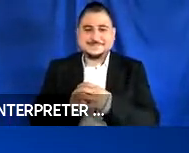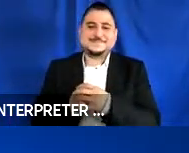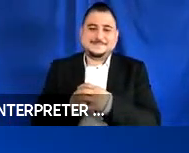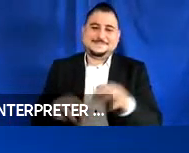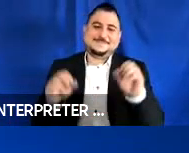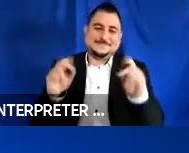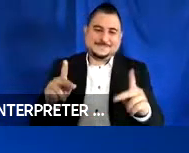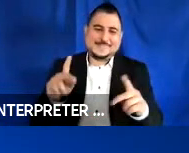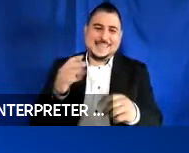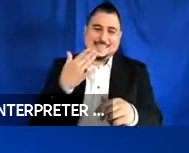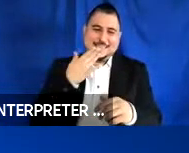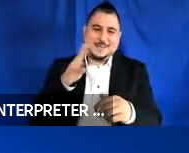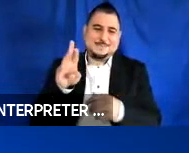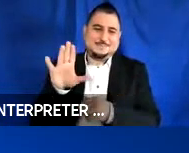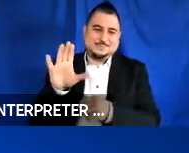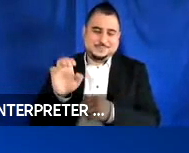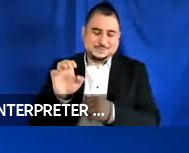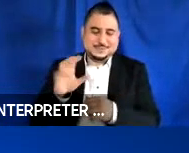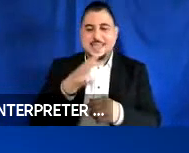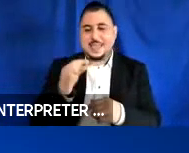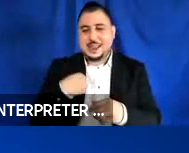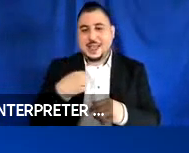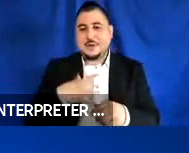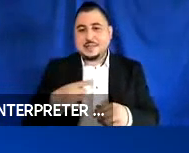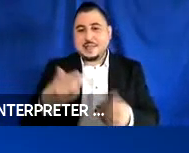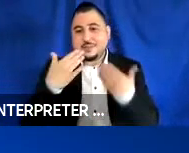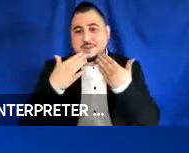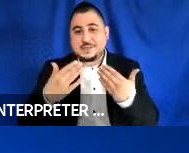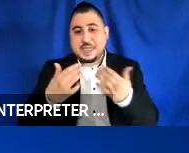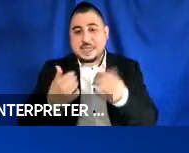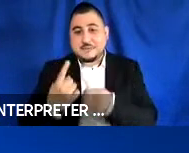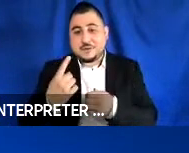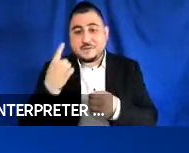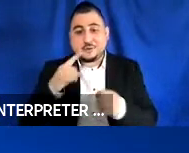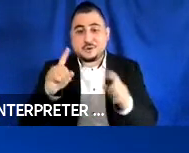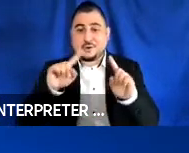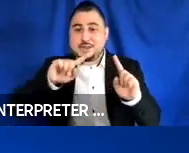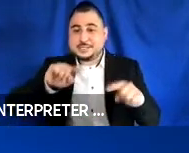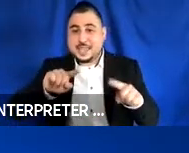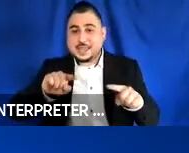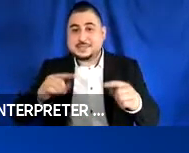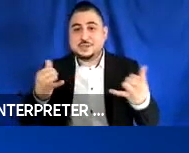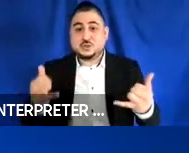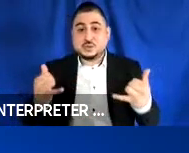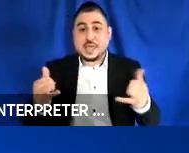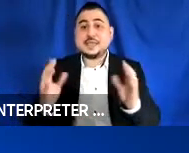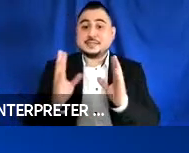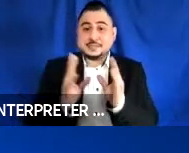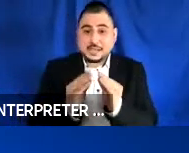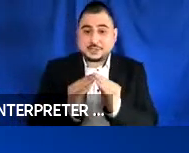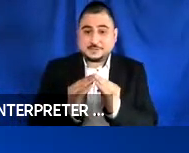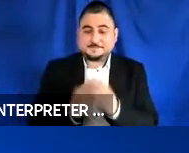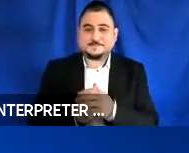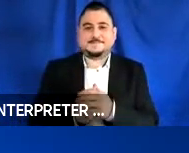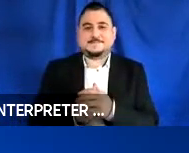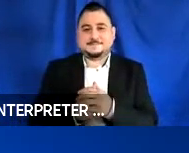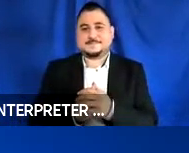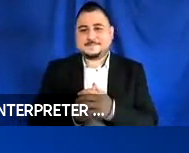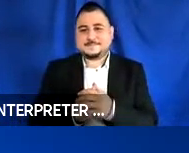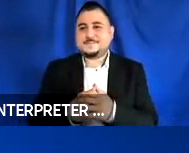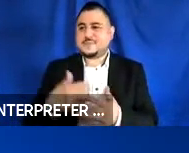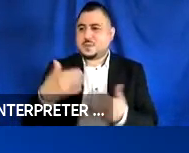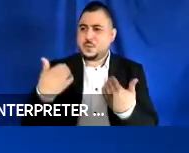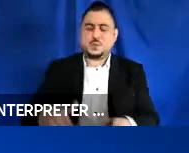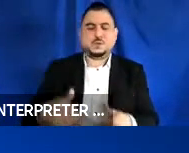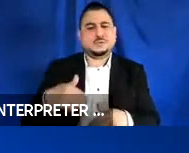Okay, thank you, Bruce. And I would like to thank everyone for attending today's session. We had some good